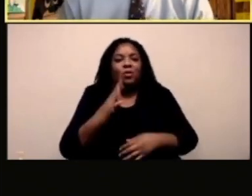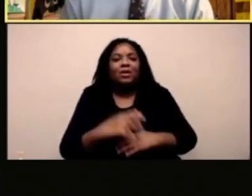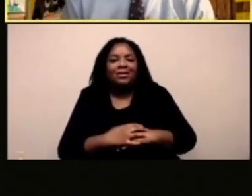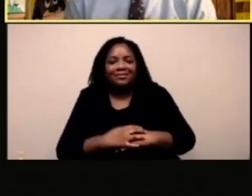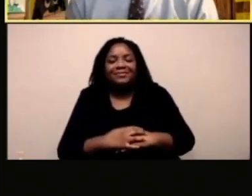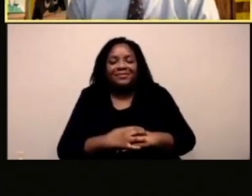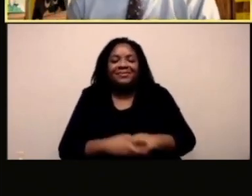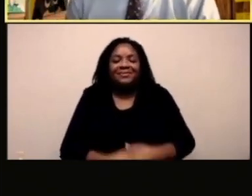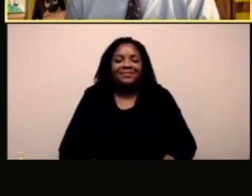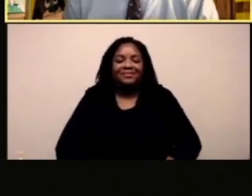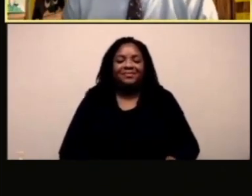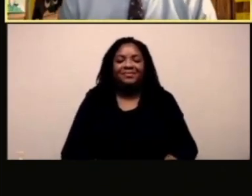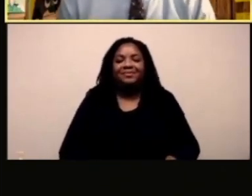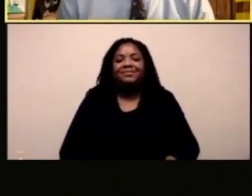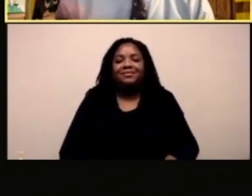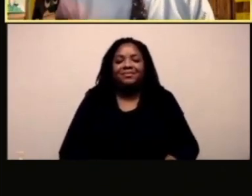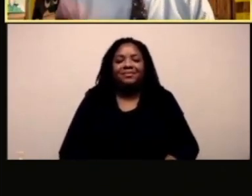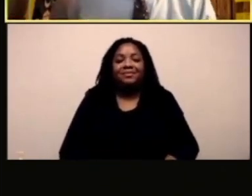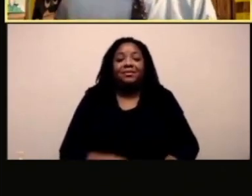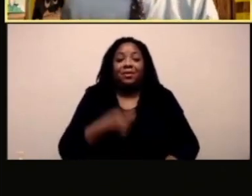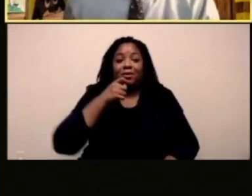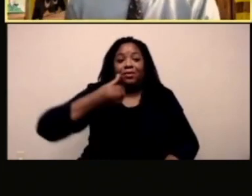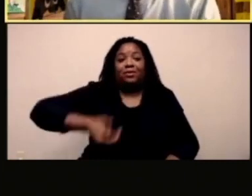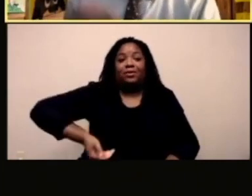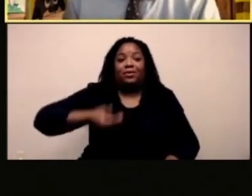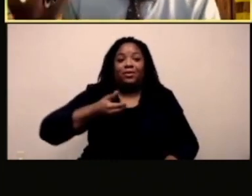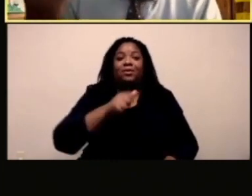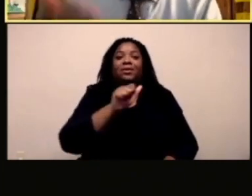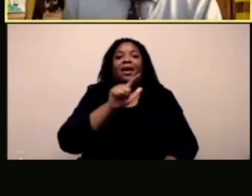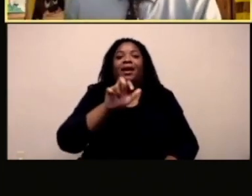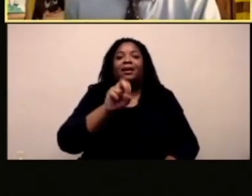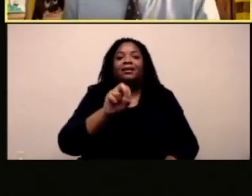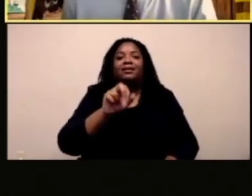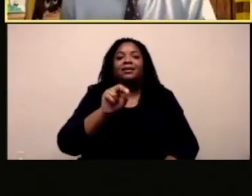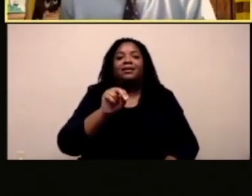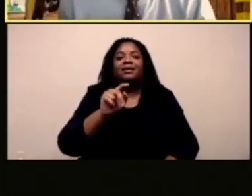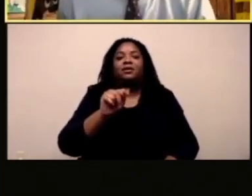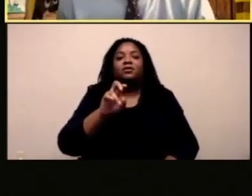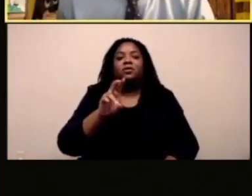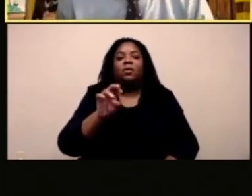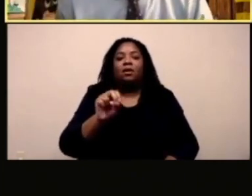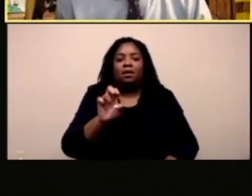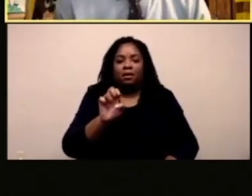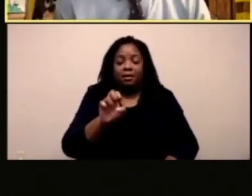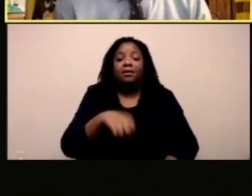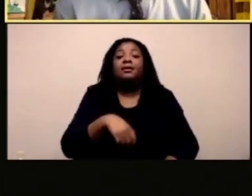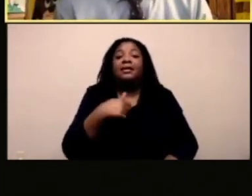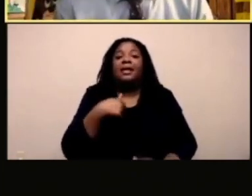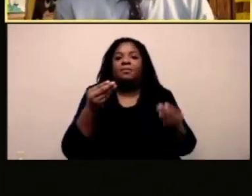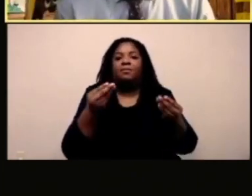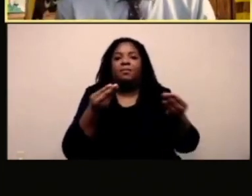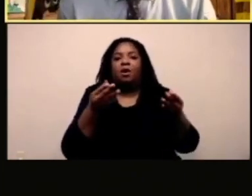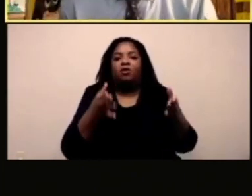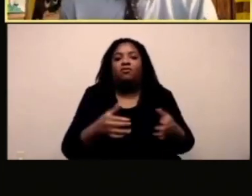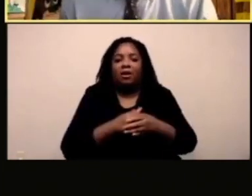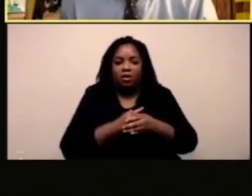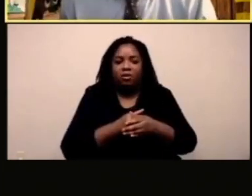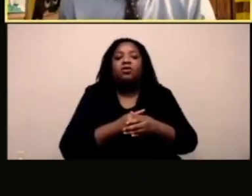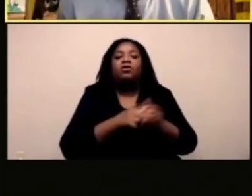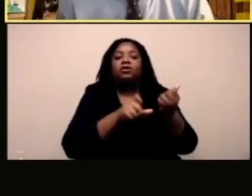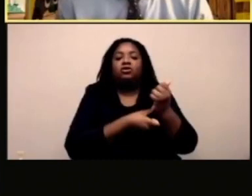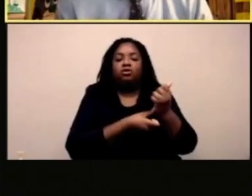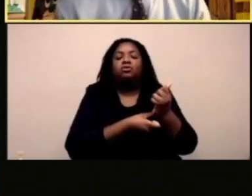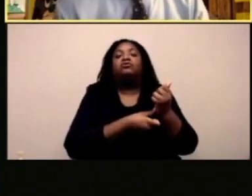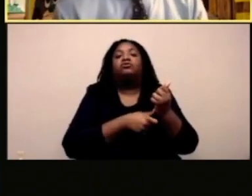So who am I? I'm Antoine. I'm going to be your moderator. I'm the Associate Director for Mathematics and